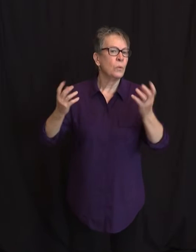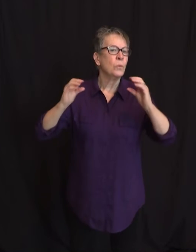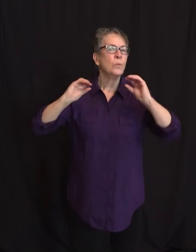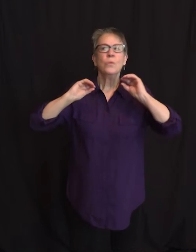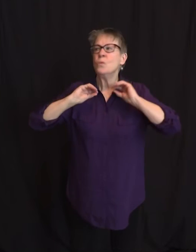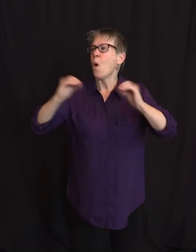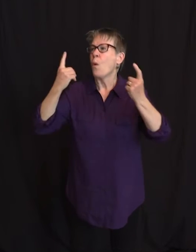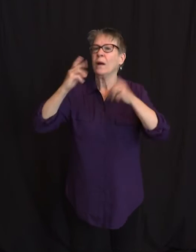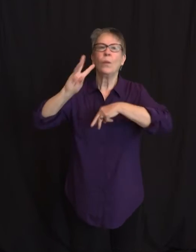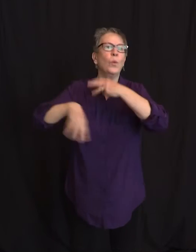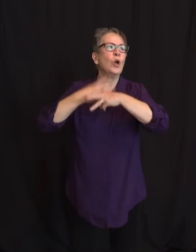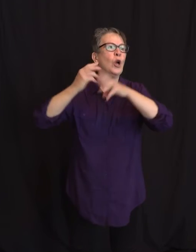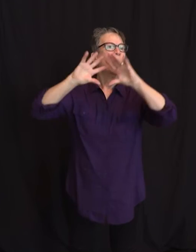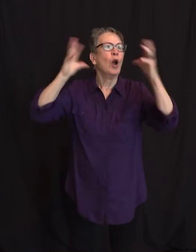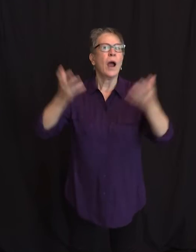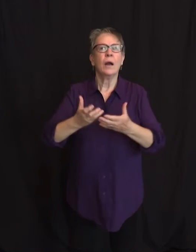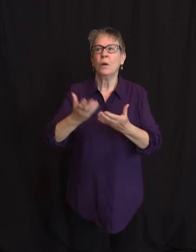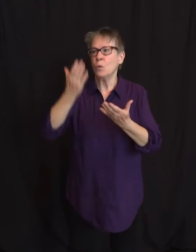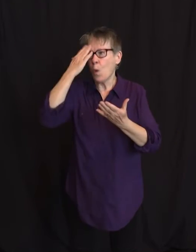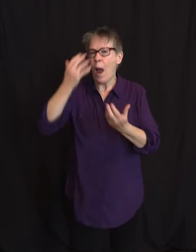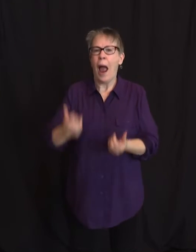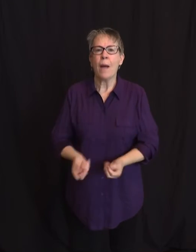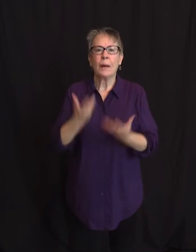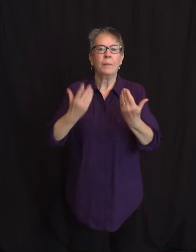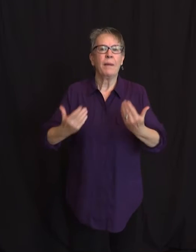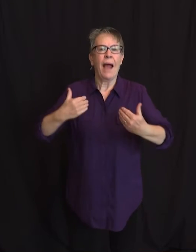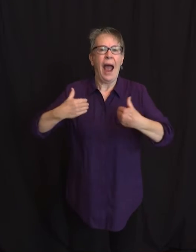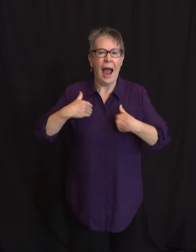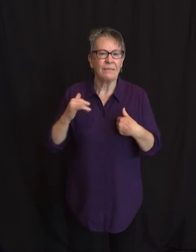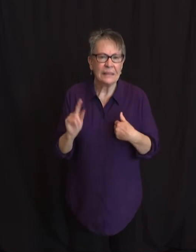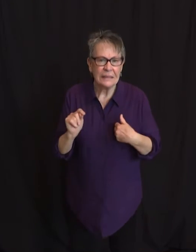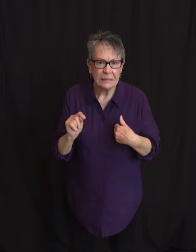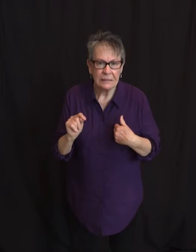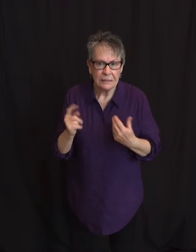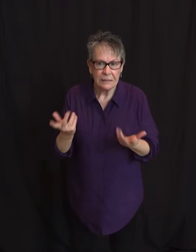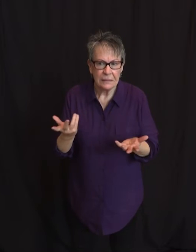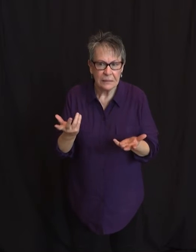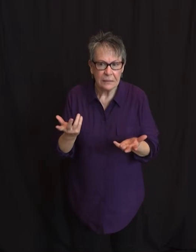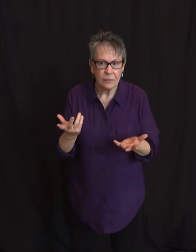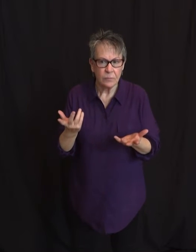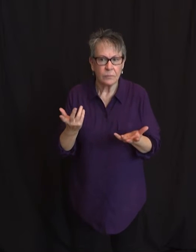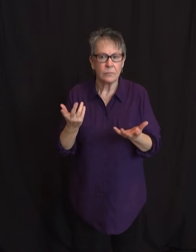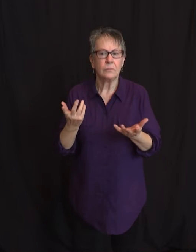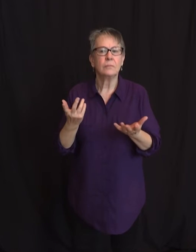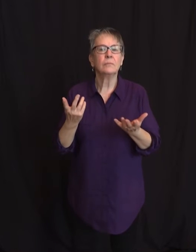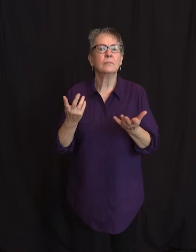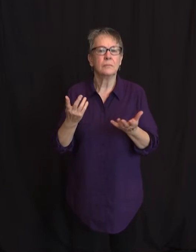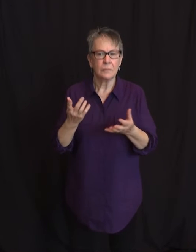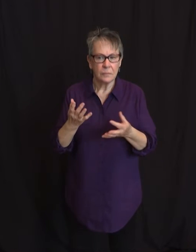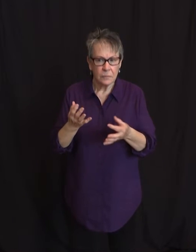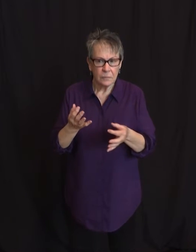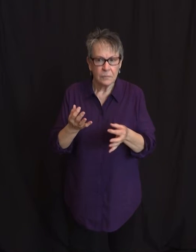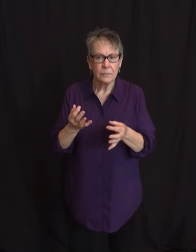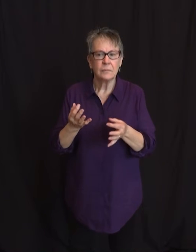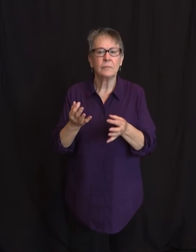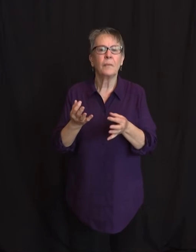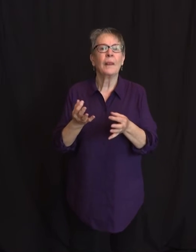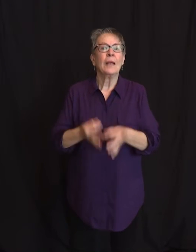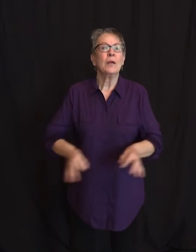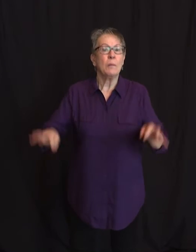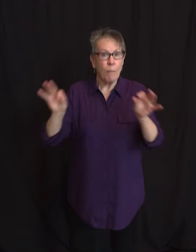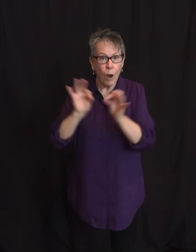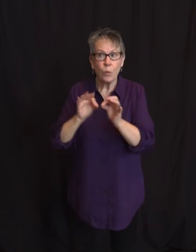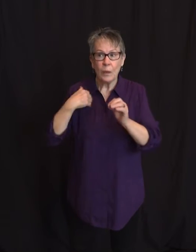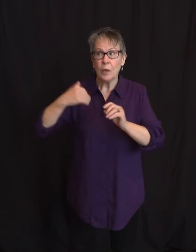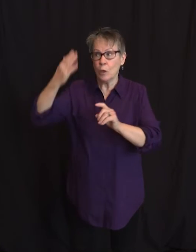not reflect it. It is a proxy, and that's why we pay attention to it. But beyond that, Ed, anything else you want